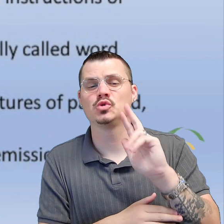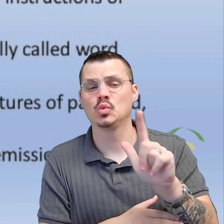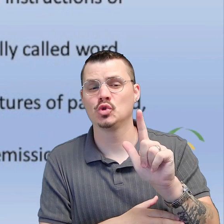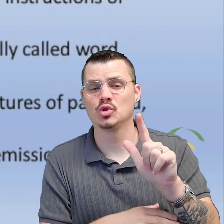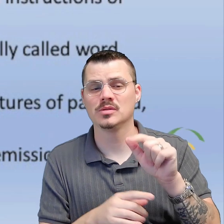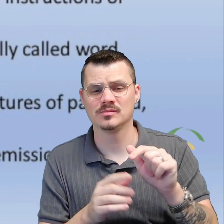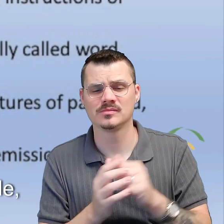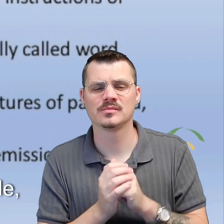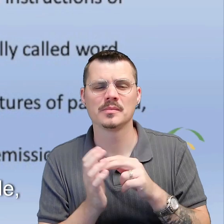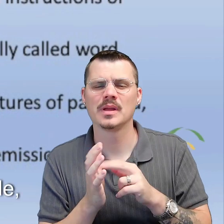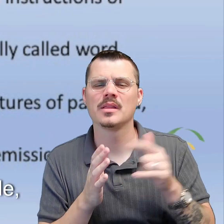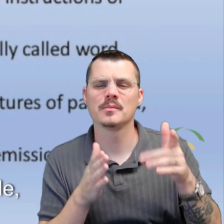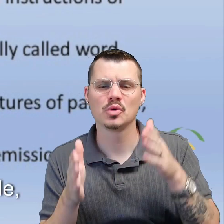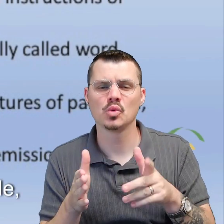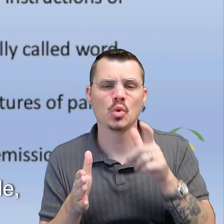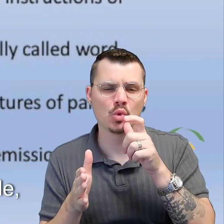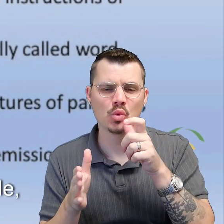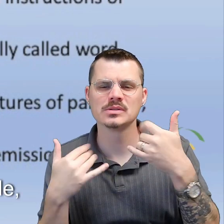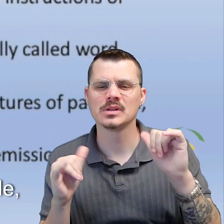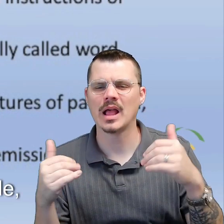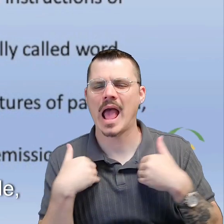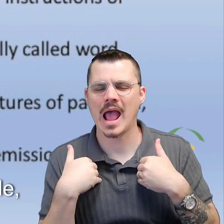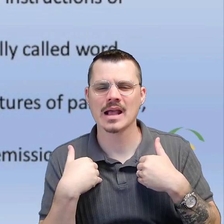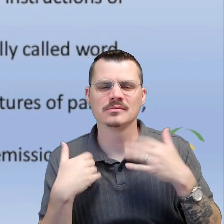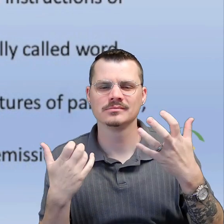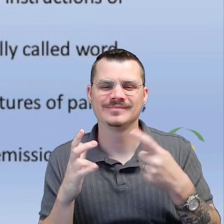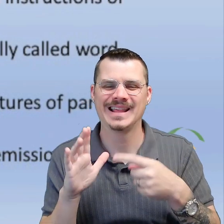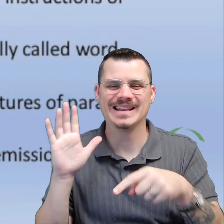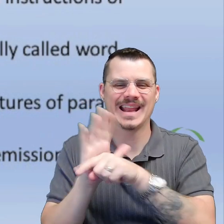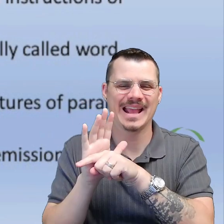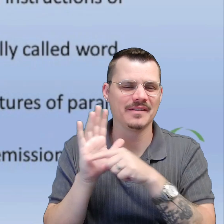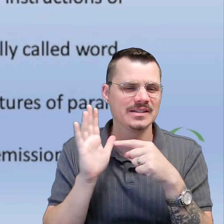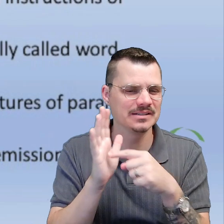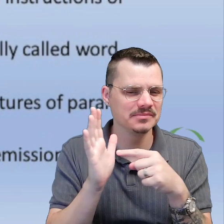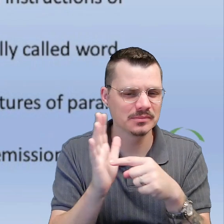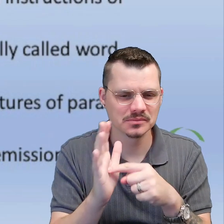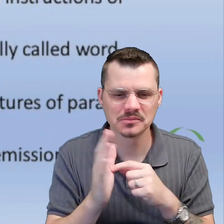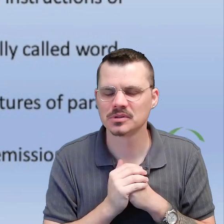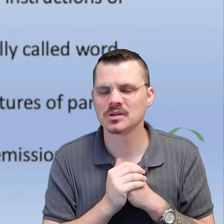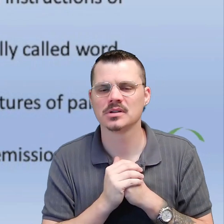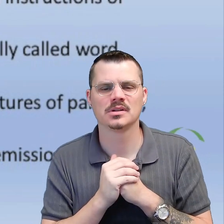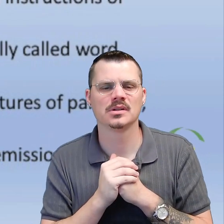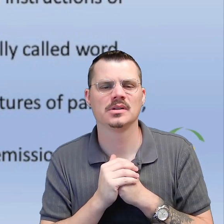type is a person who still has, for example, negative symptoms or